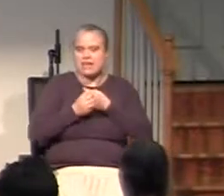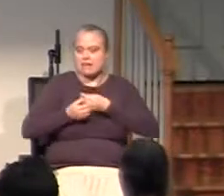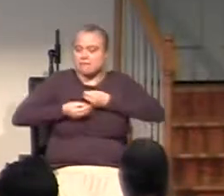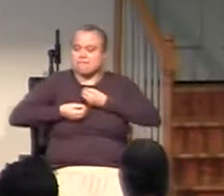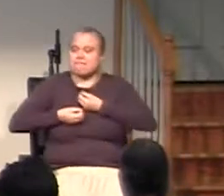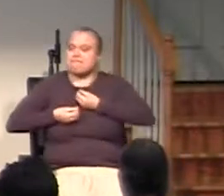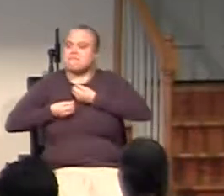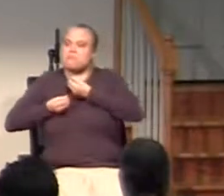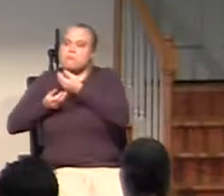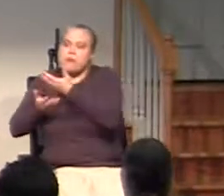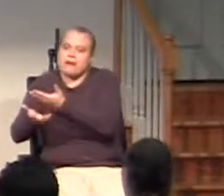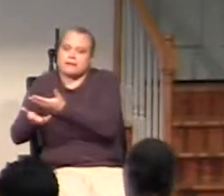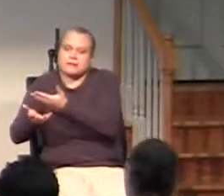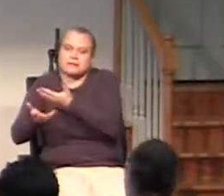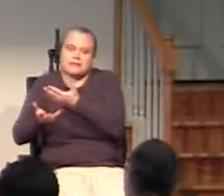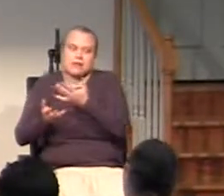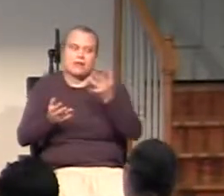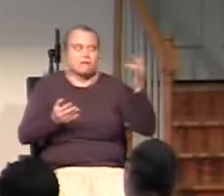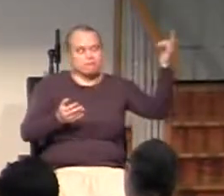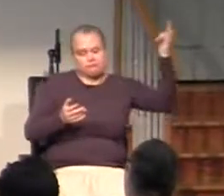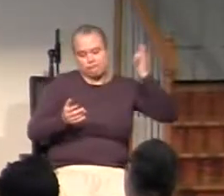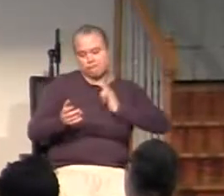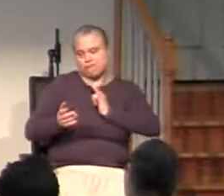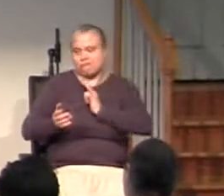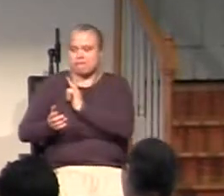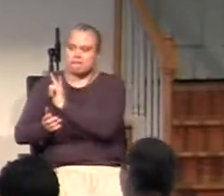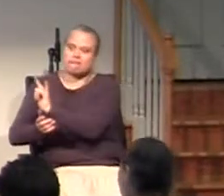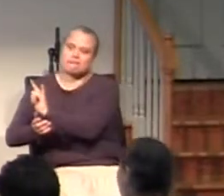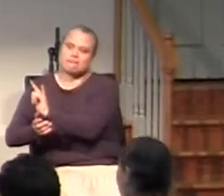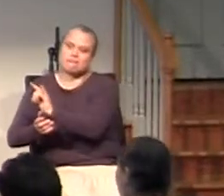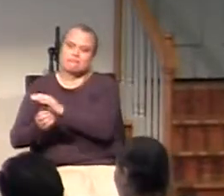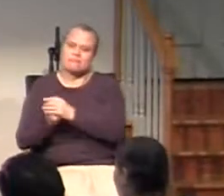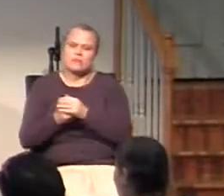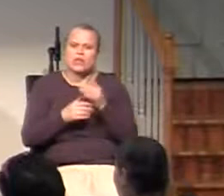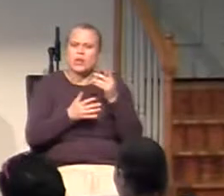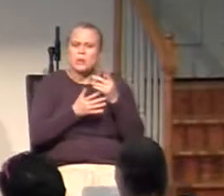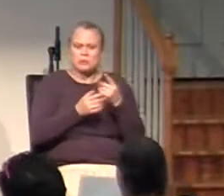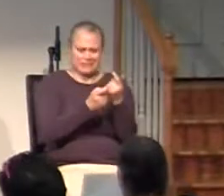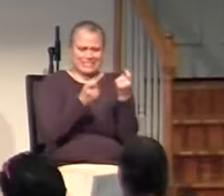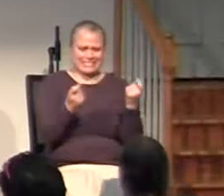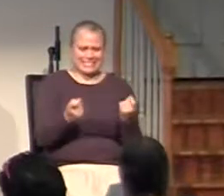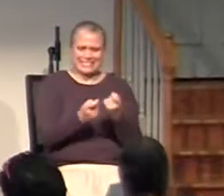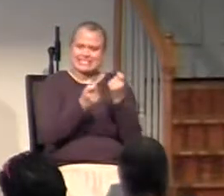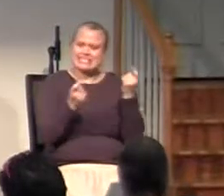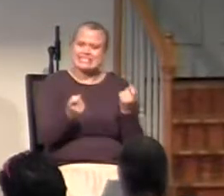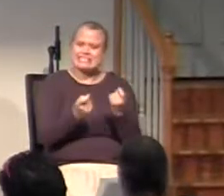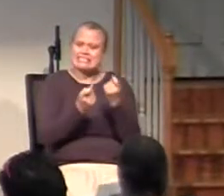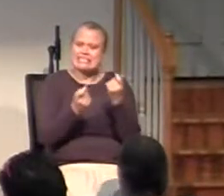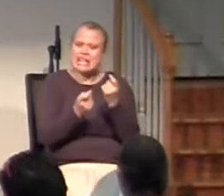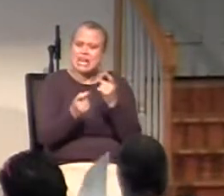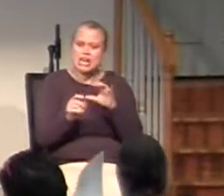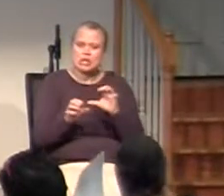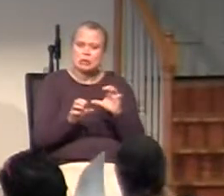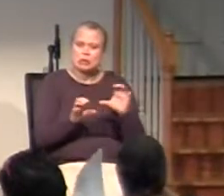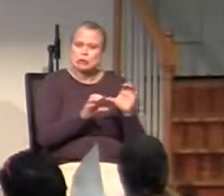or a manifestation of the love of God. What about sin? What does sin do to God's heart of